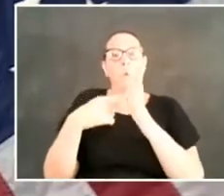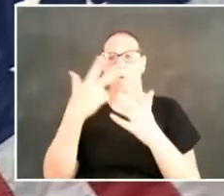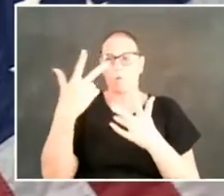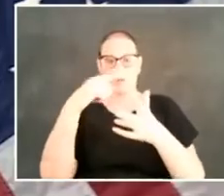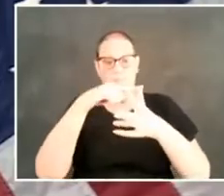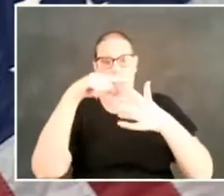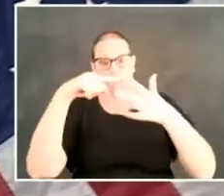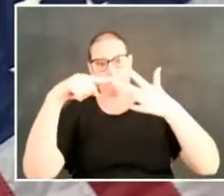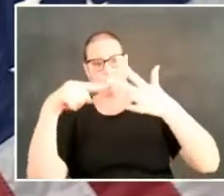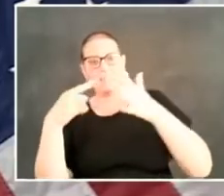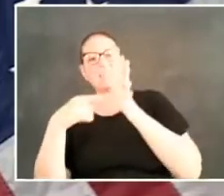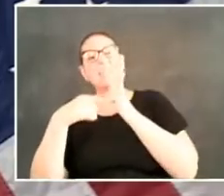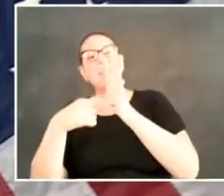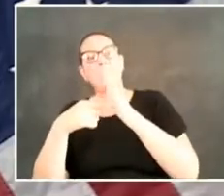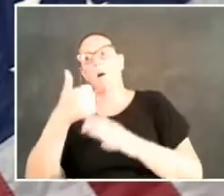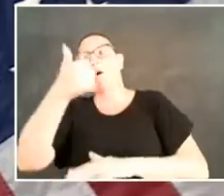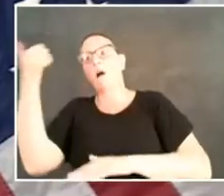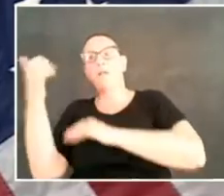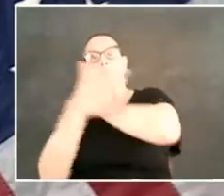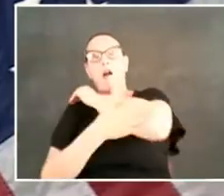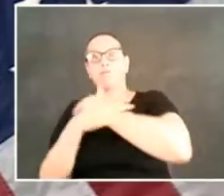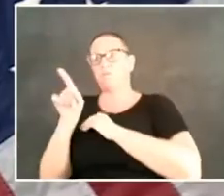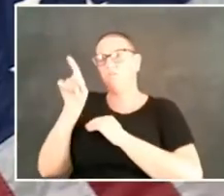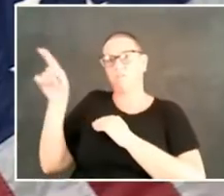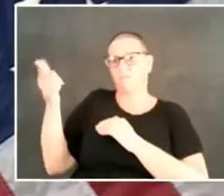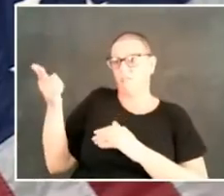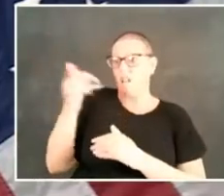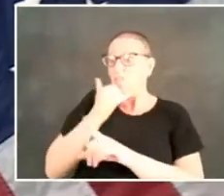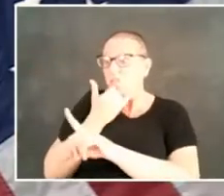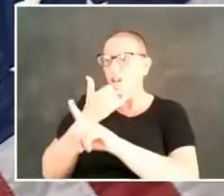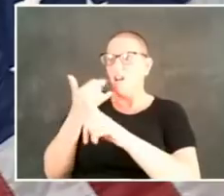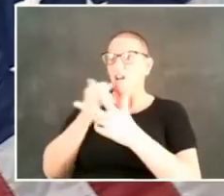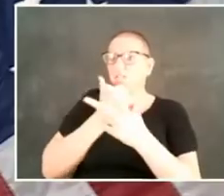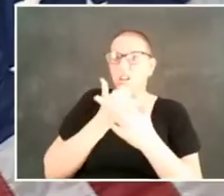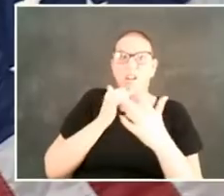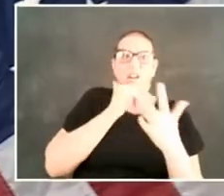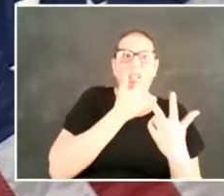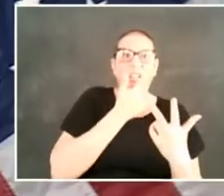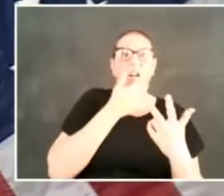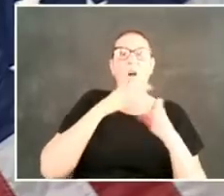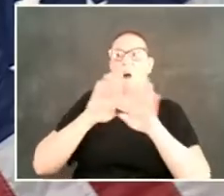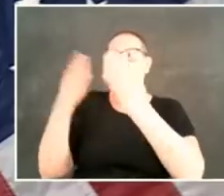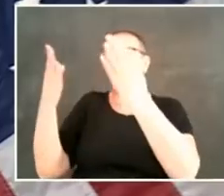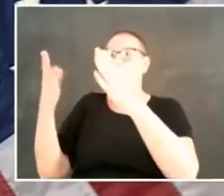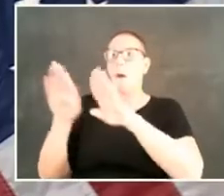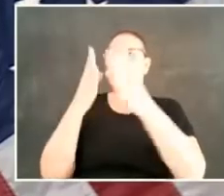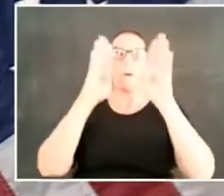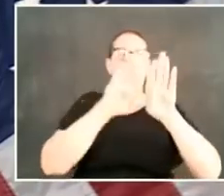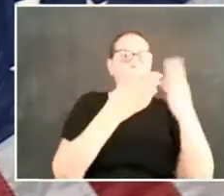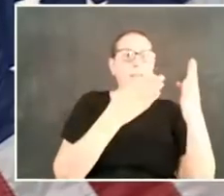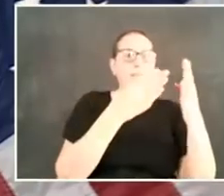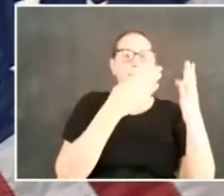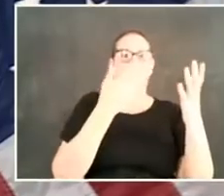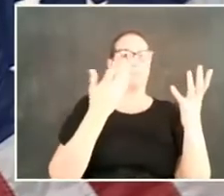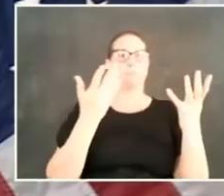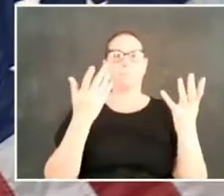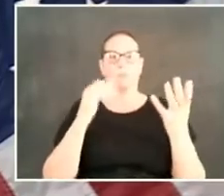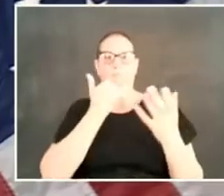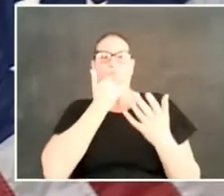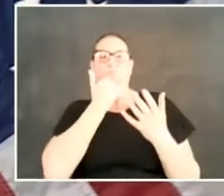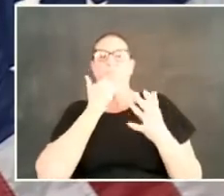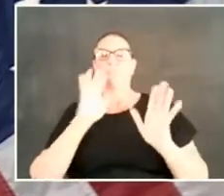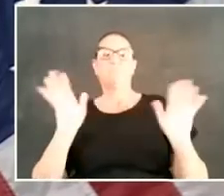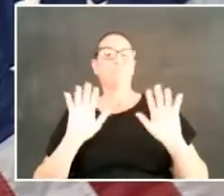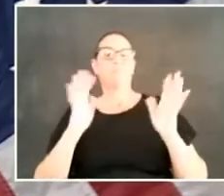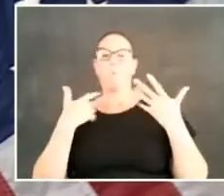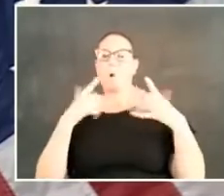This disease, if it were a person, it would be a very clever, very, very dangerous person. And the way to think about it in